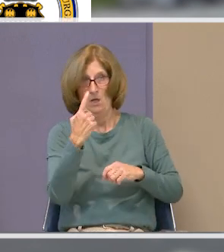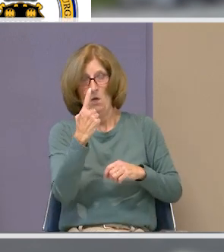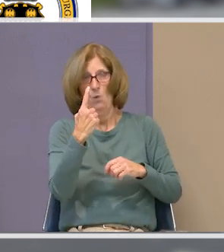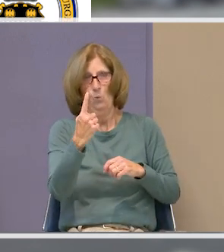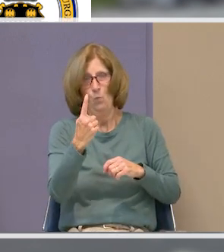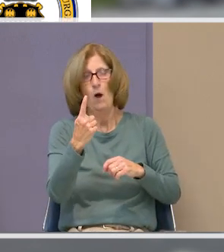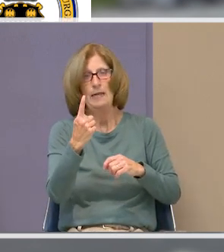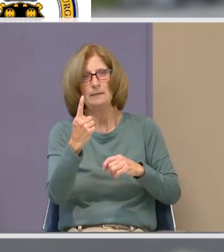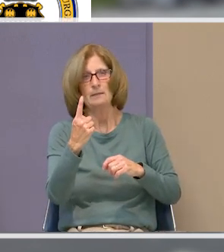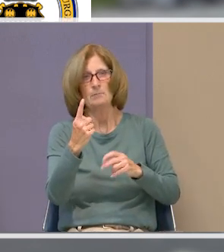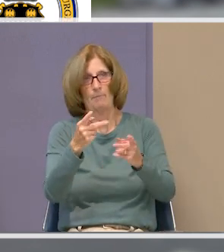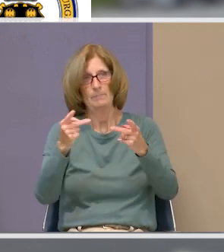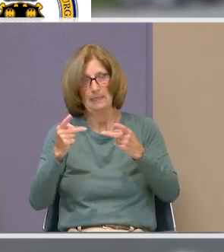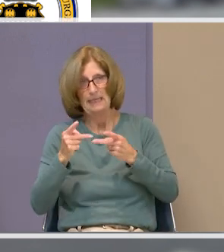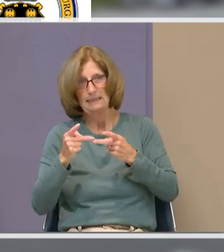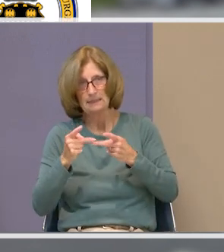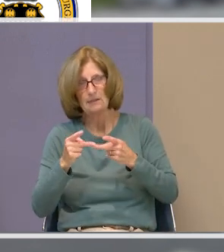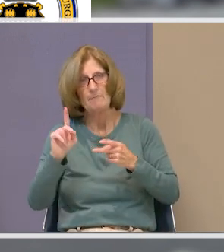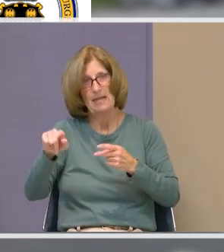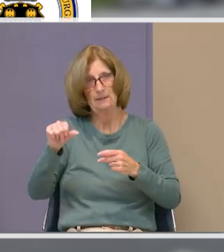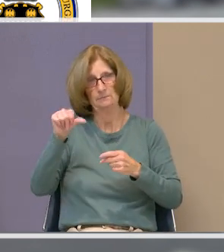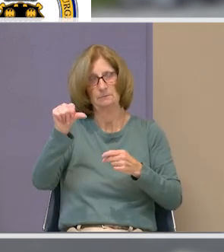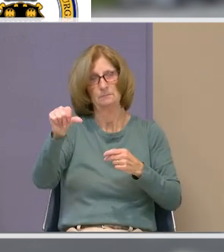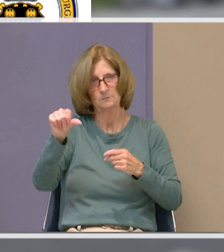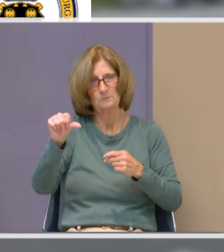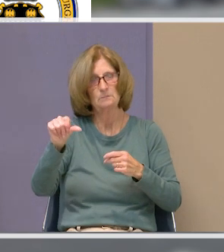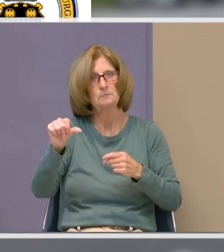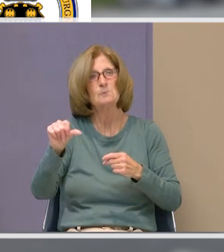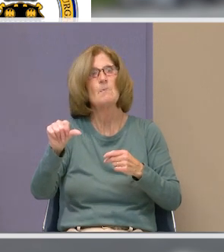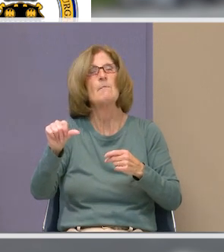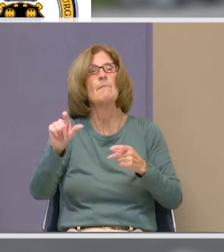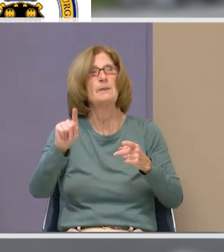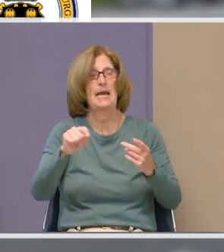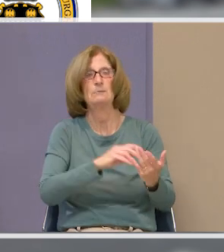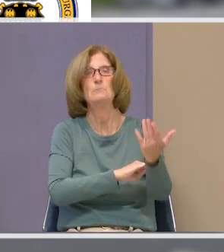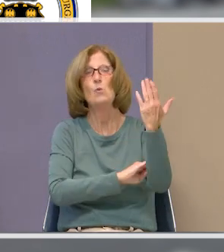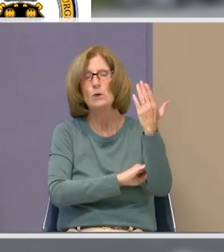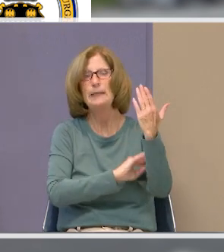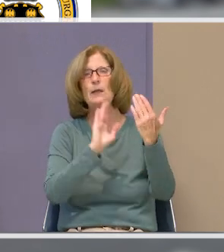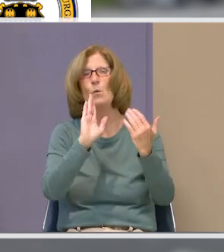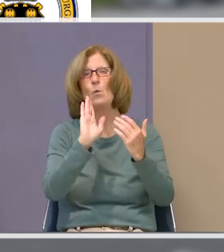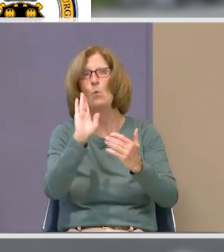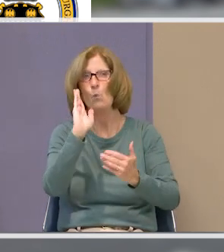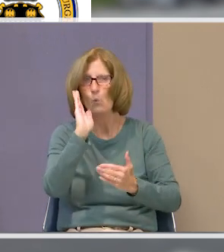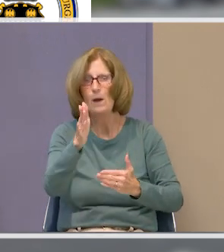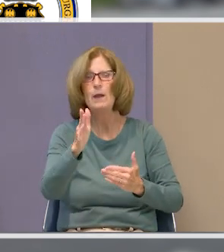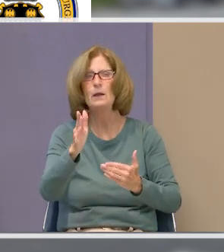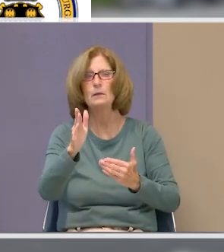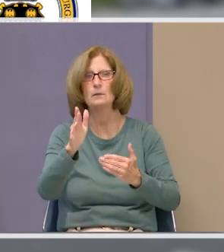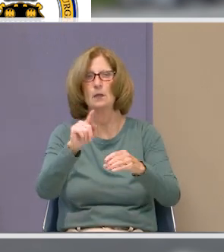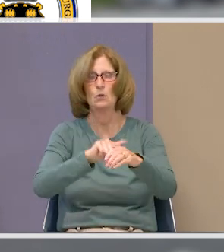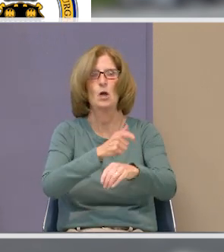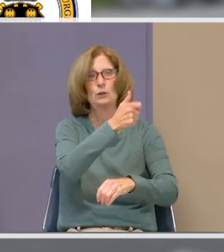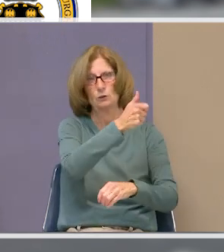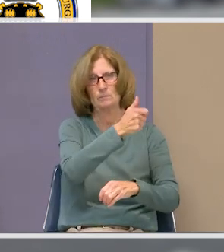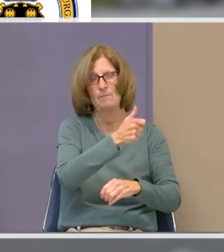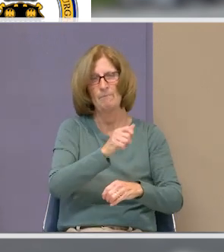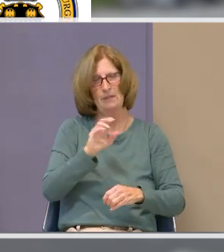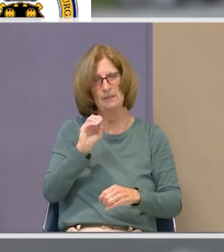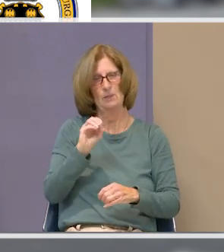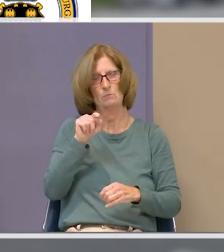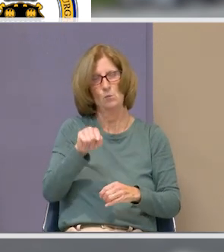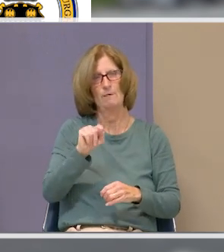our usual standard, and that is the southbound approach in the AM peak period. It's the 0.5